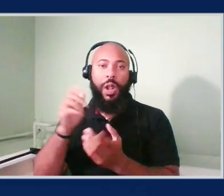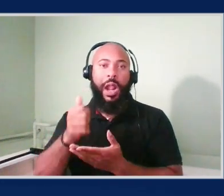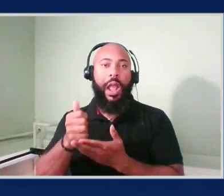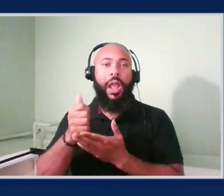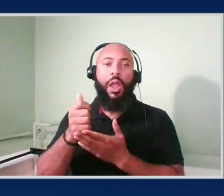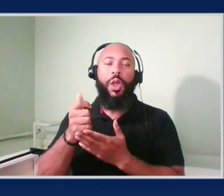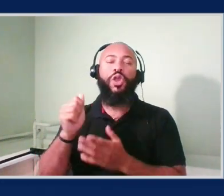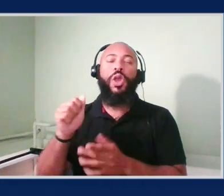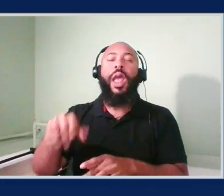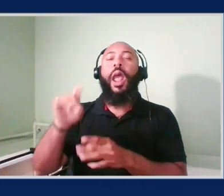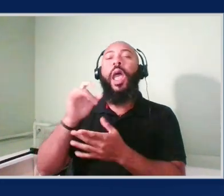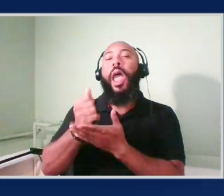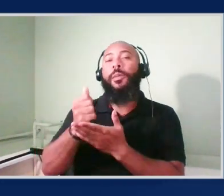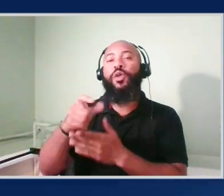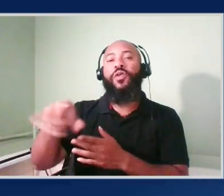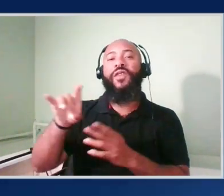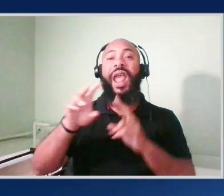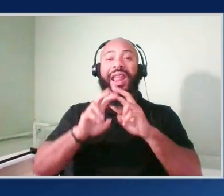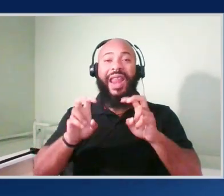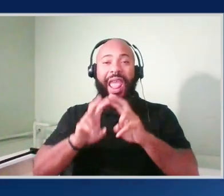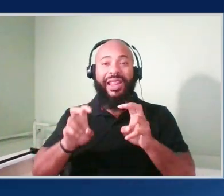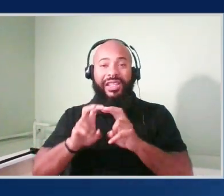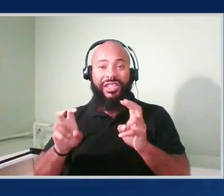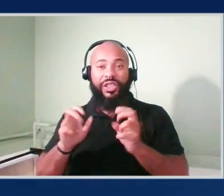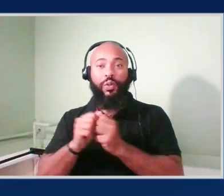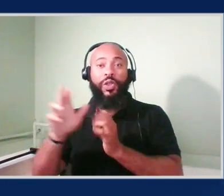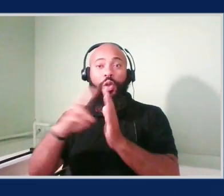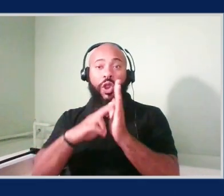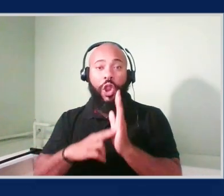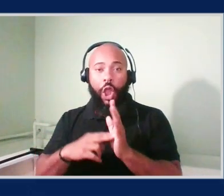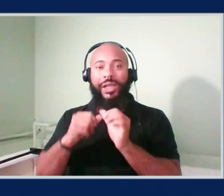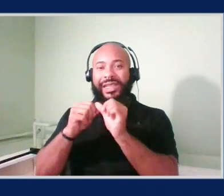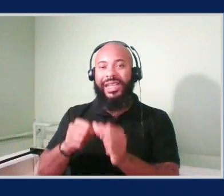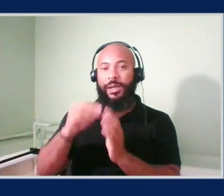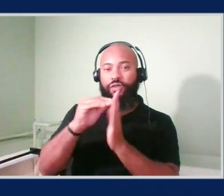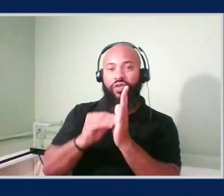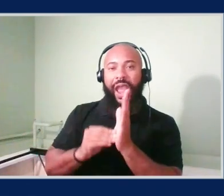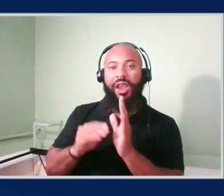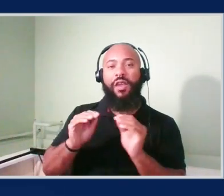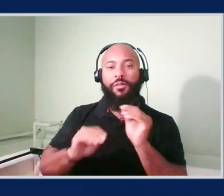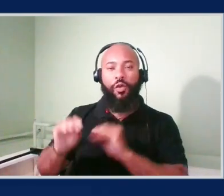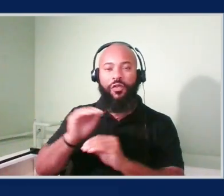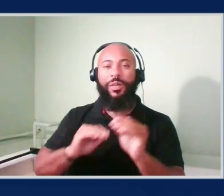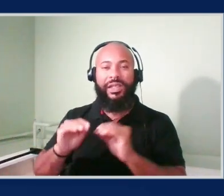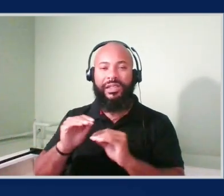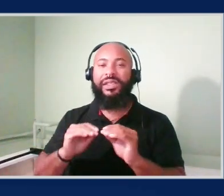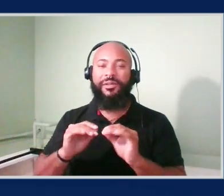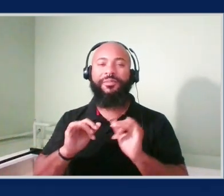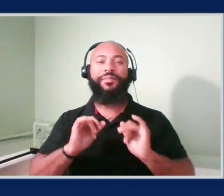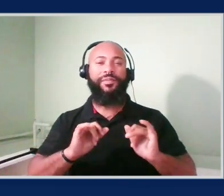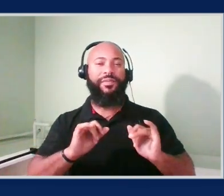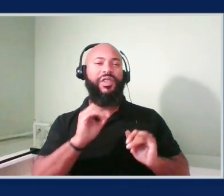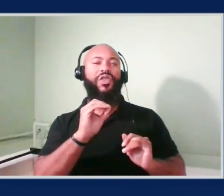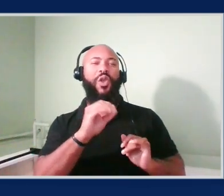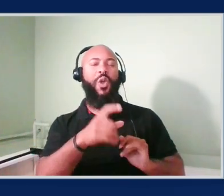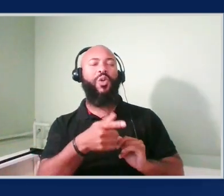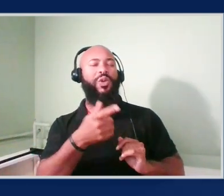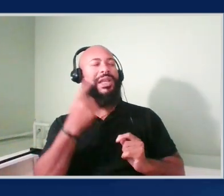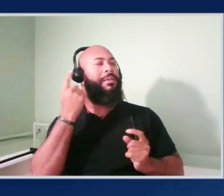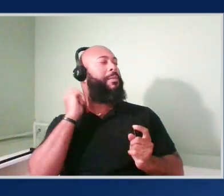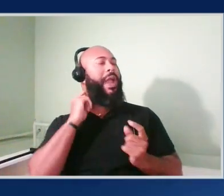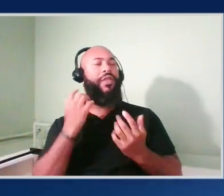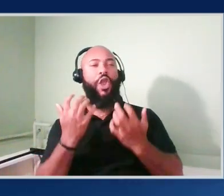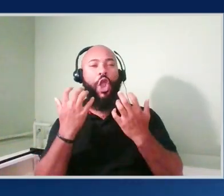might be thinking, like, as an audience, like, okay, we're at Reinforce, we're talking about security, so what does threat intel have to do with any of this? Well, there's an AWS service